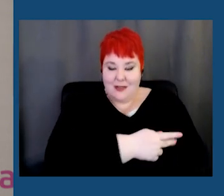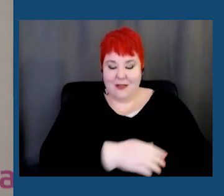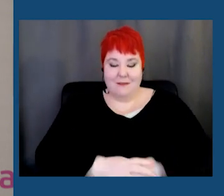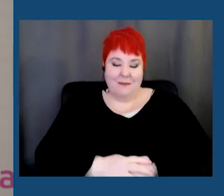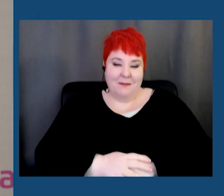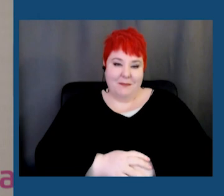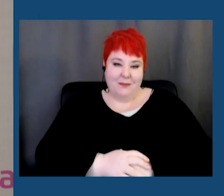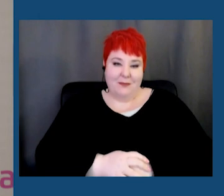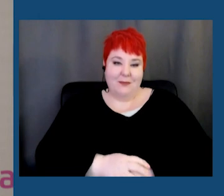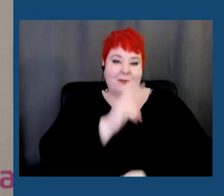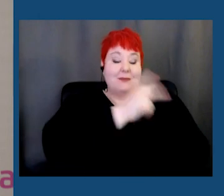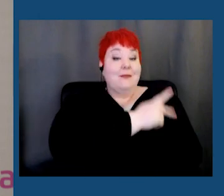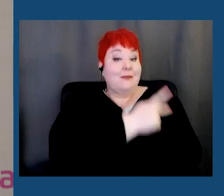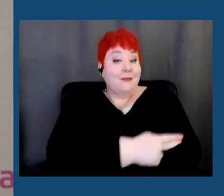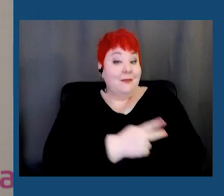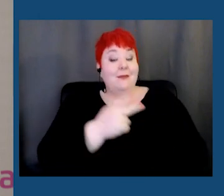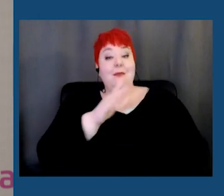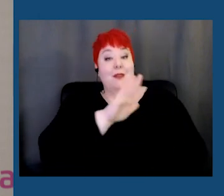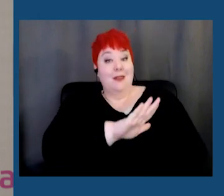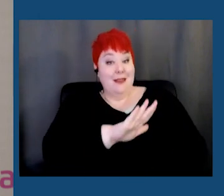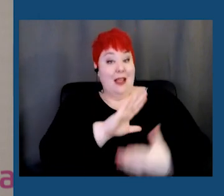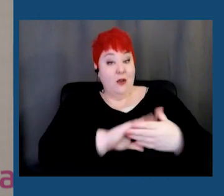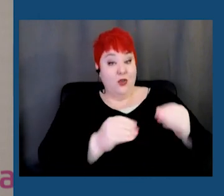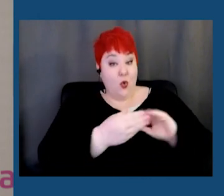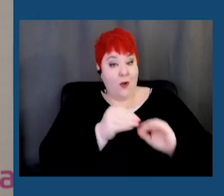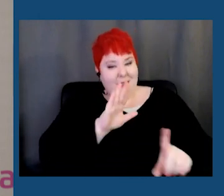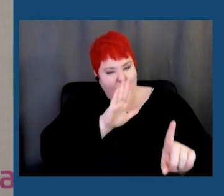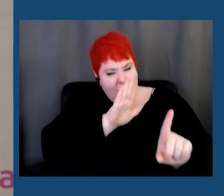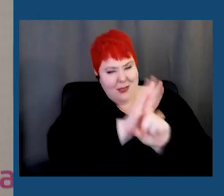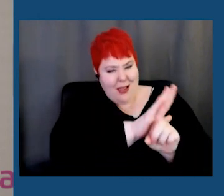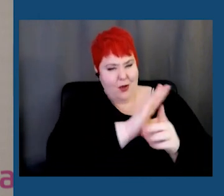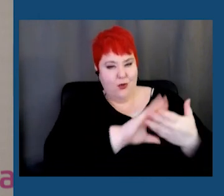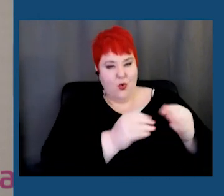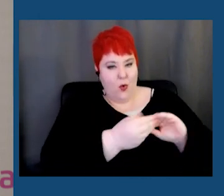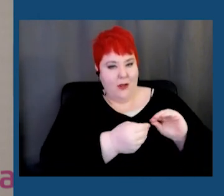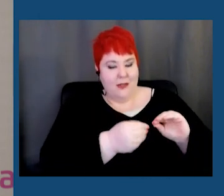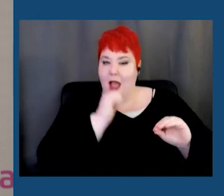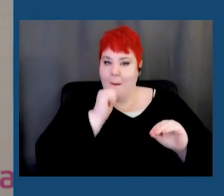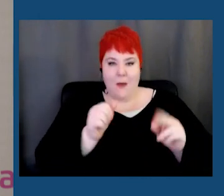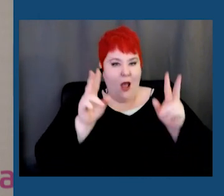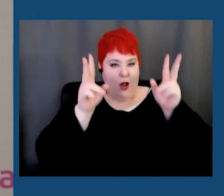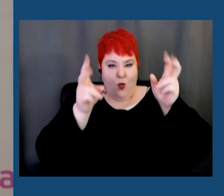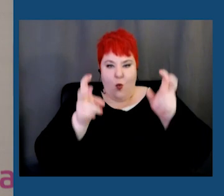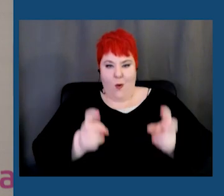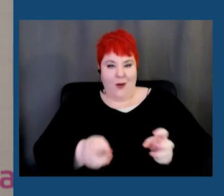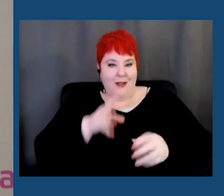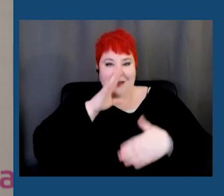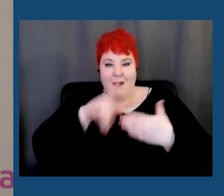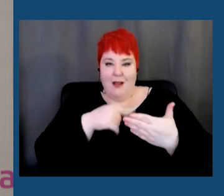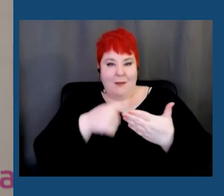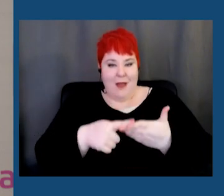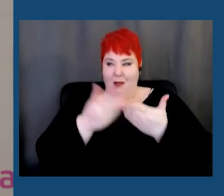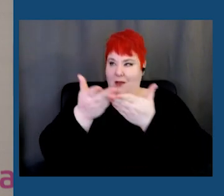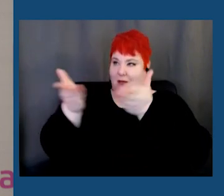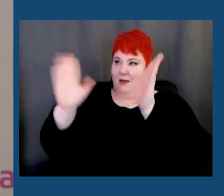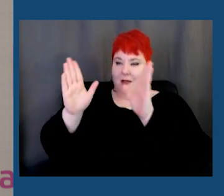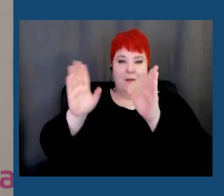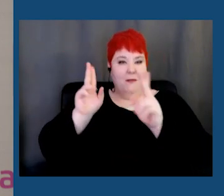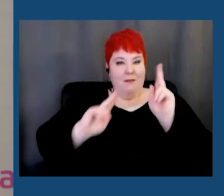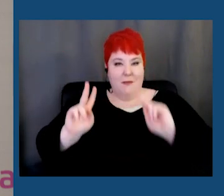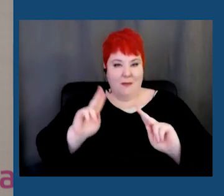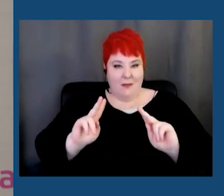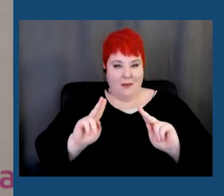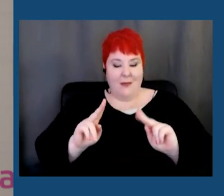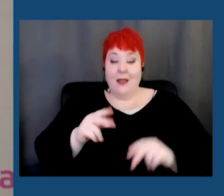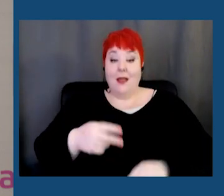Patient stories are theirs to tell. I do not quote anyone when I talk about work in public settings. No two patients have